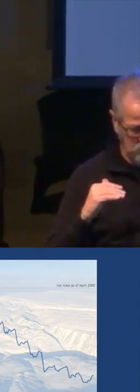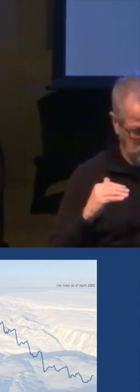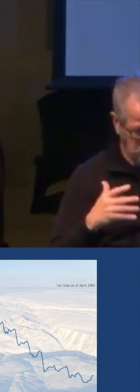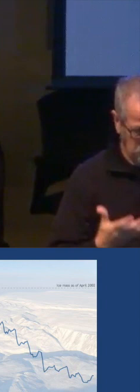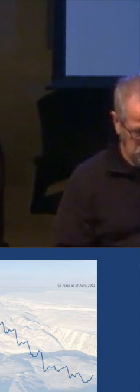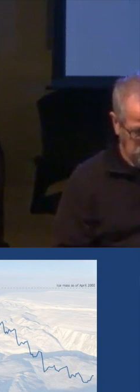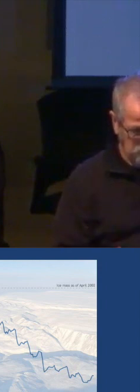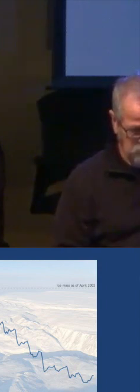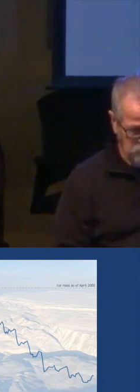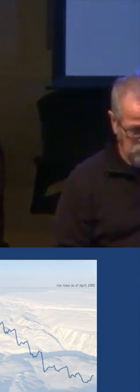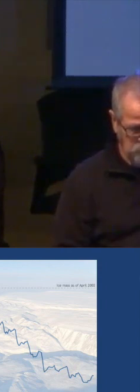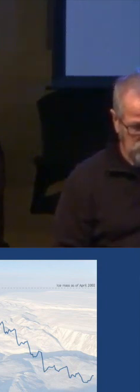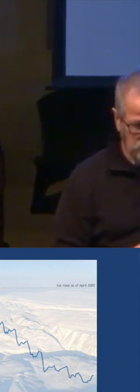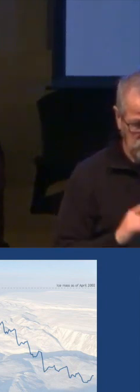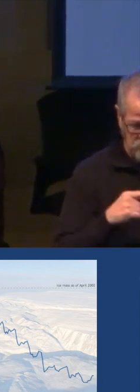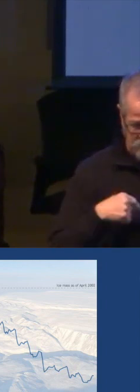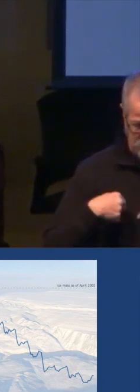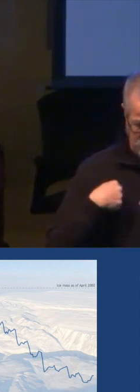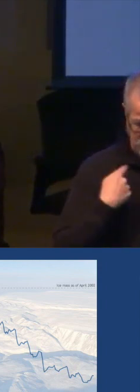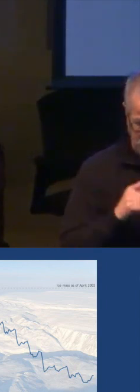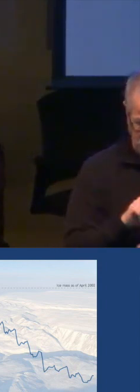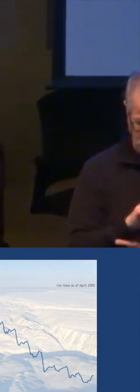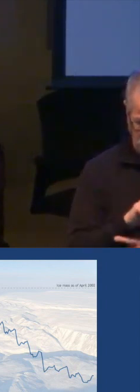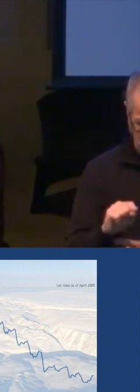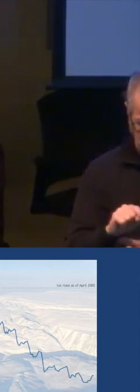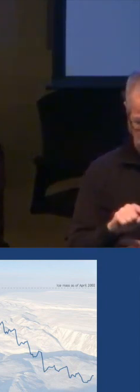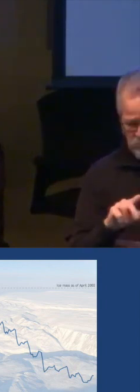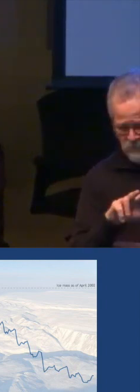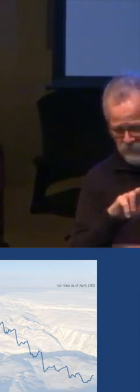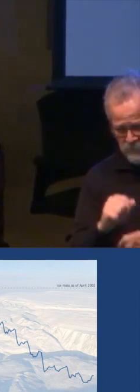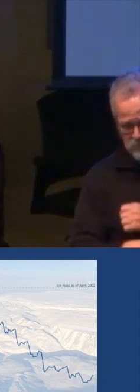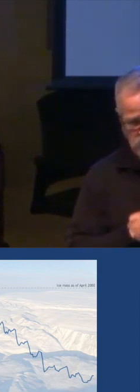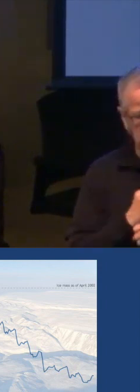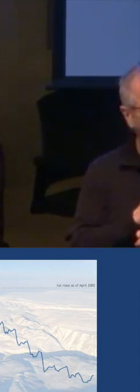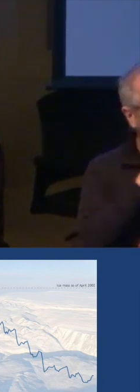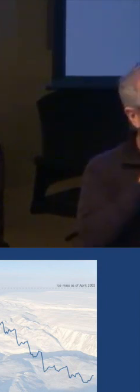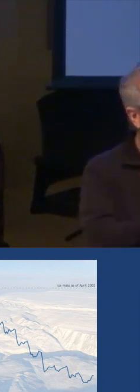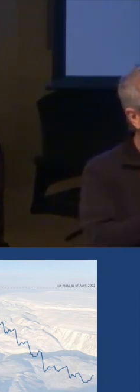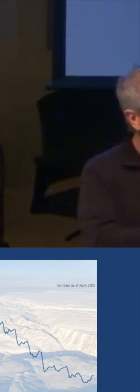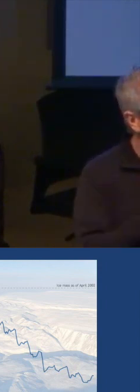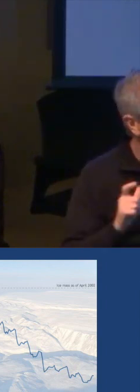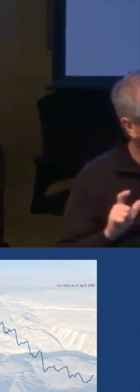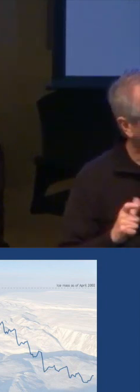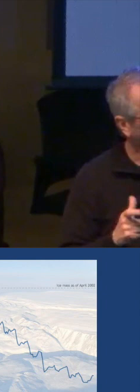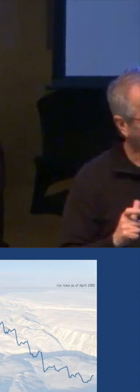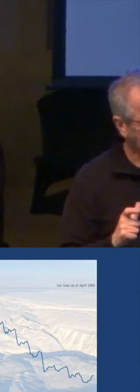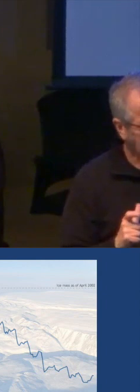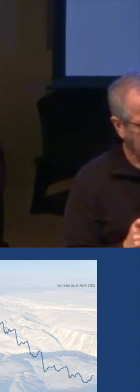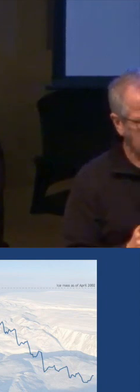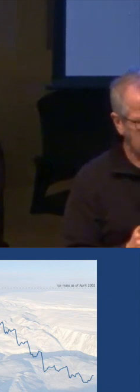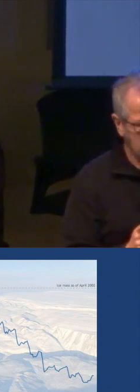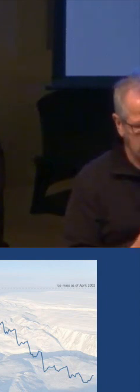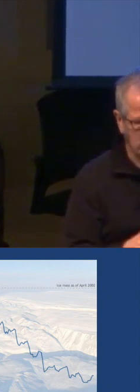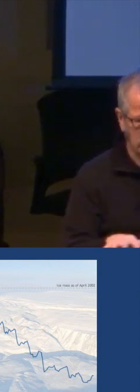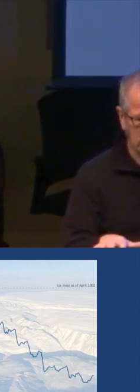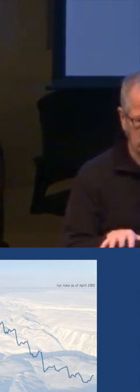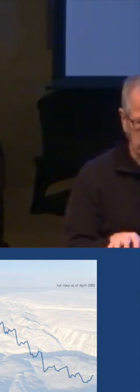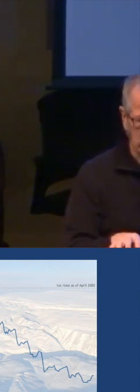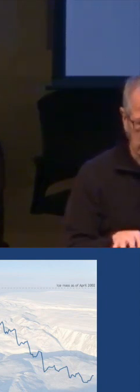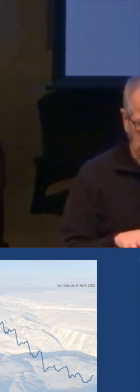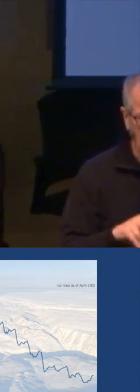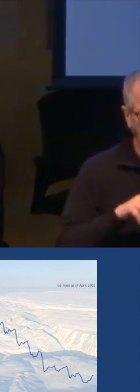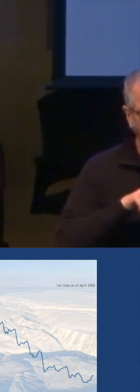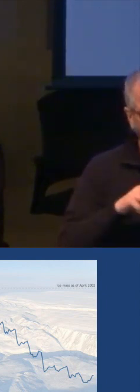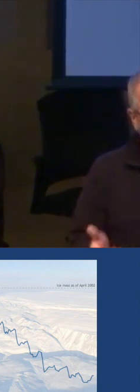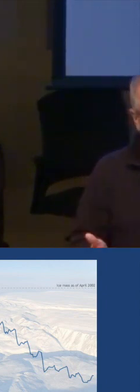accelerating rate. Roughly, it's lost 5,000 gigatons of ice, something like the size